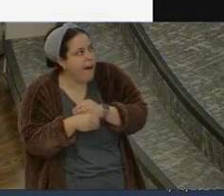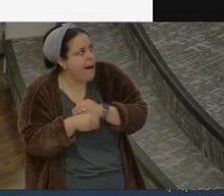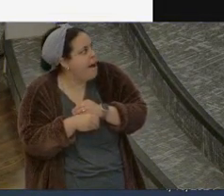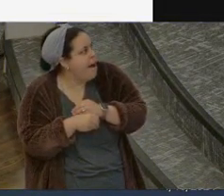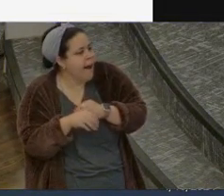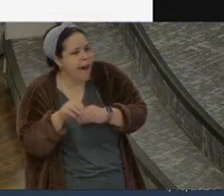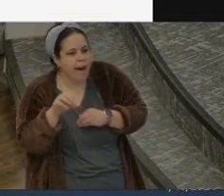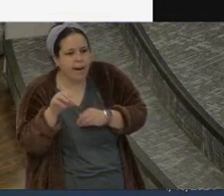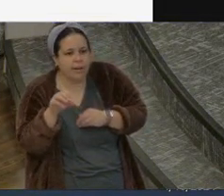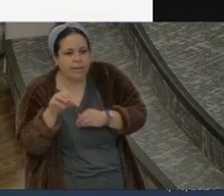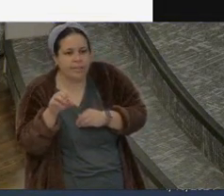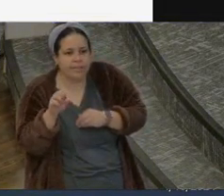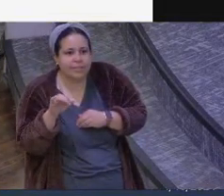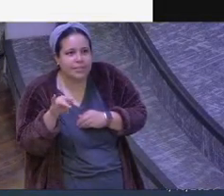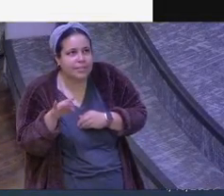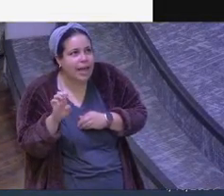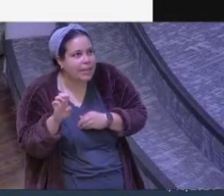manager.